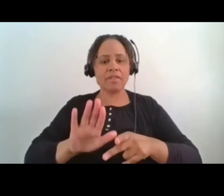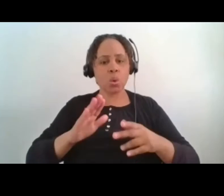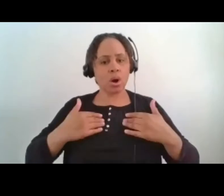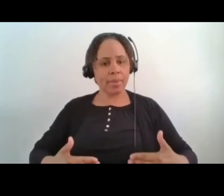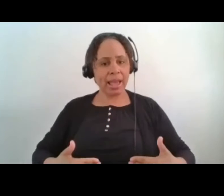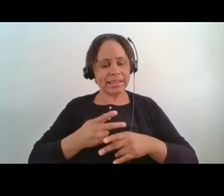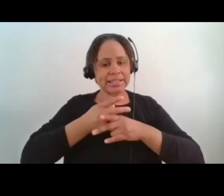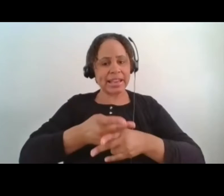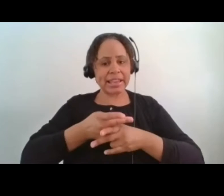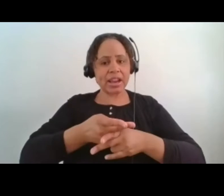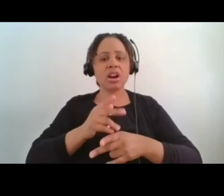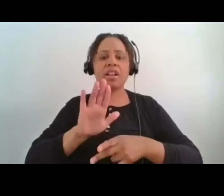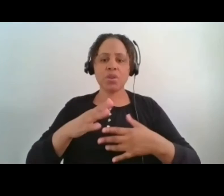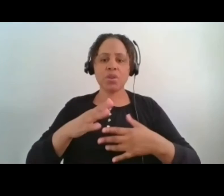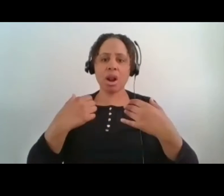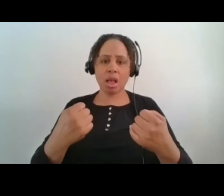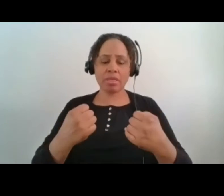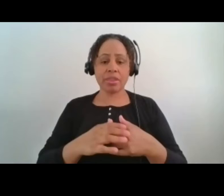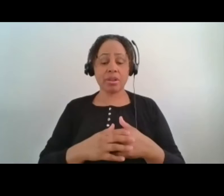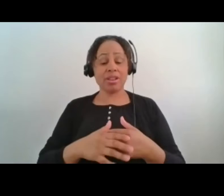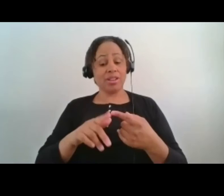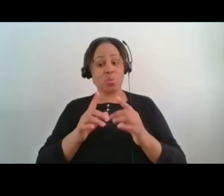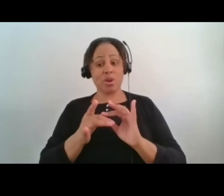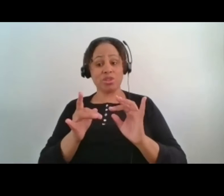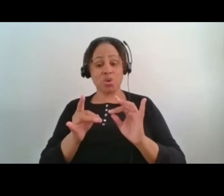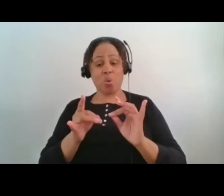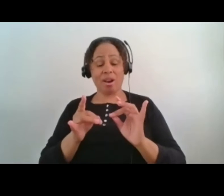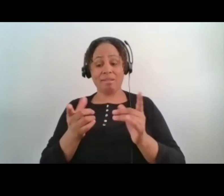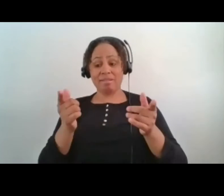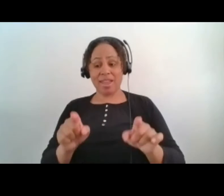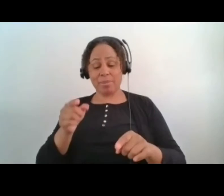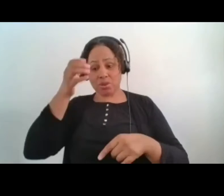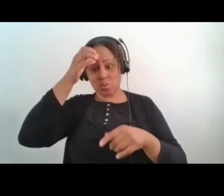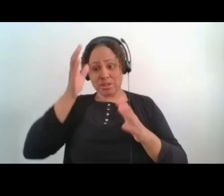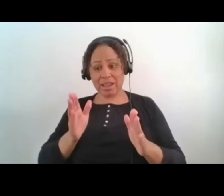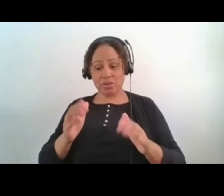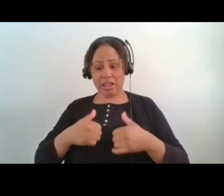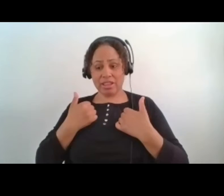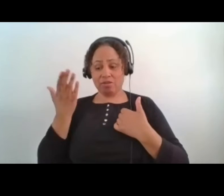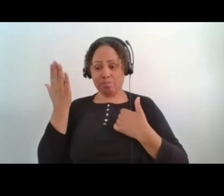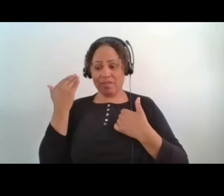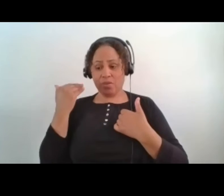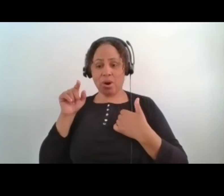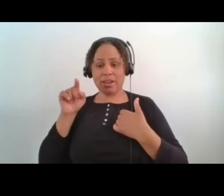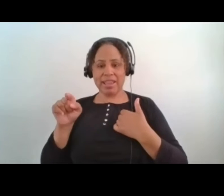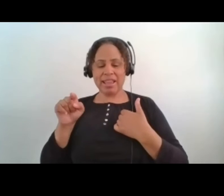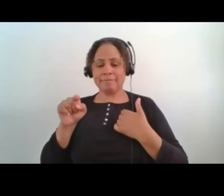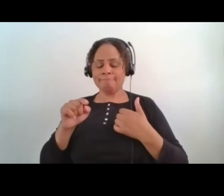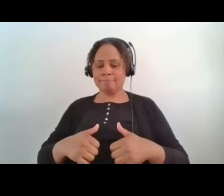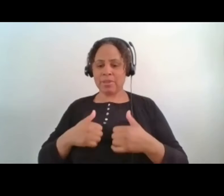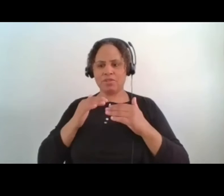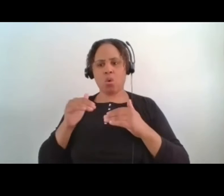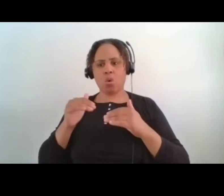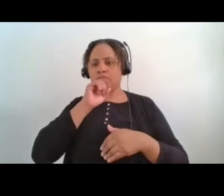of one of the scholars of the past. He lived until he was over 100, and he would go in the masjid and he would move stuff around and